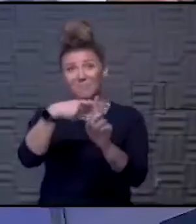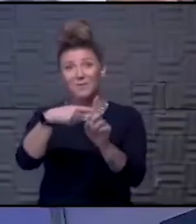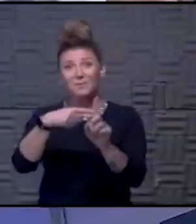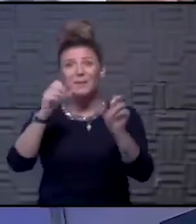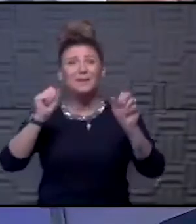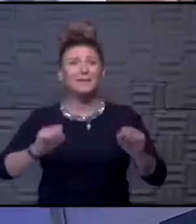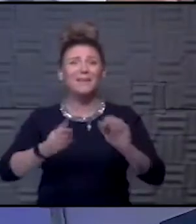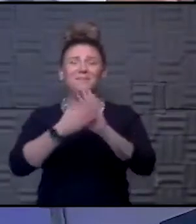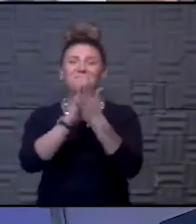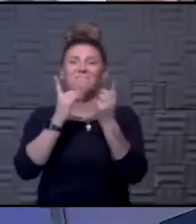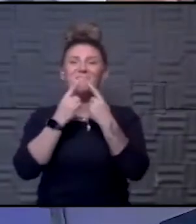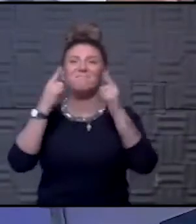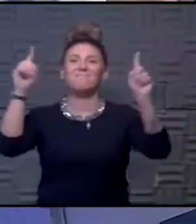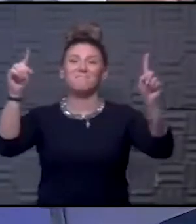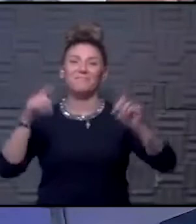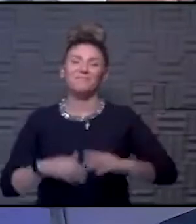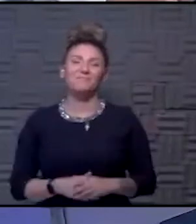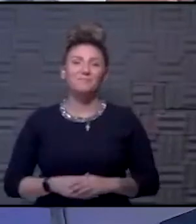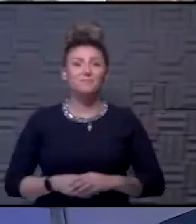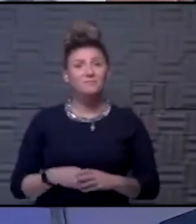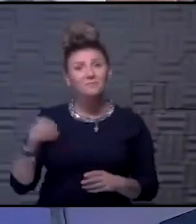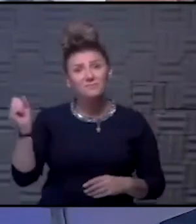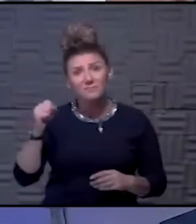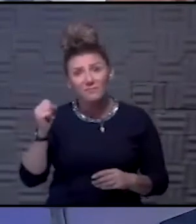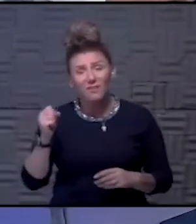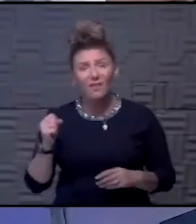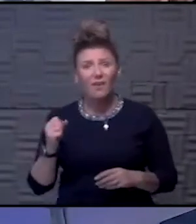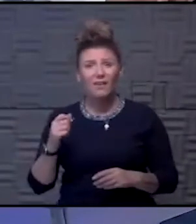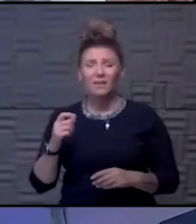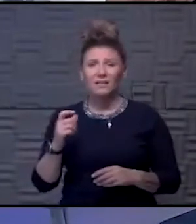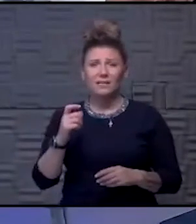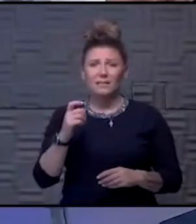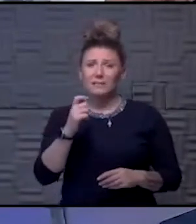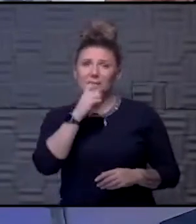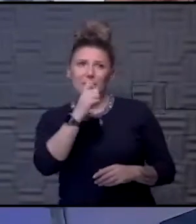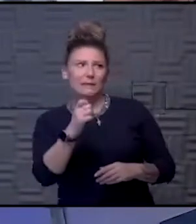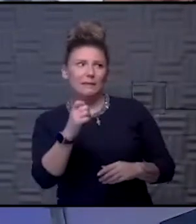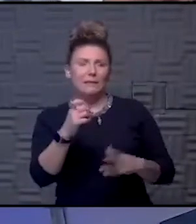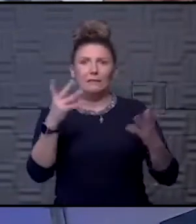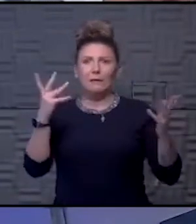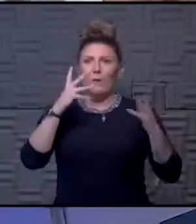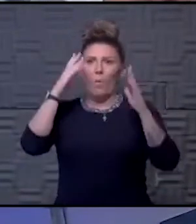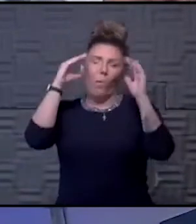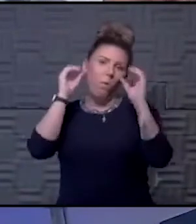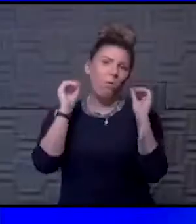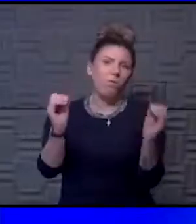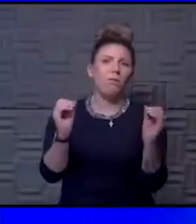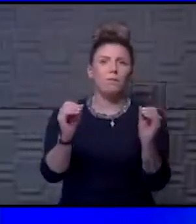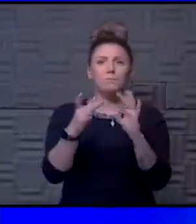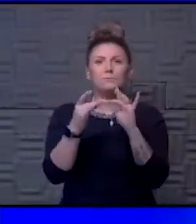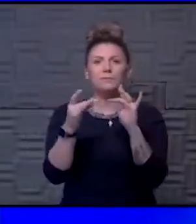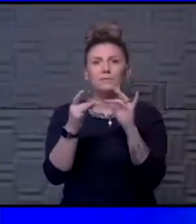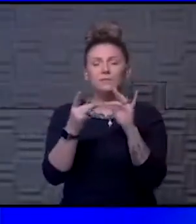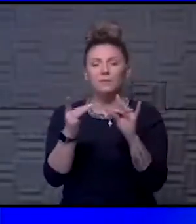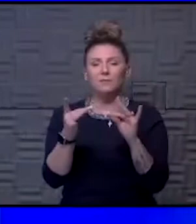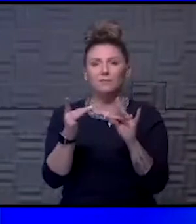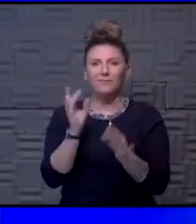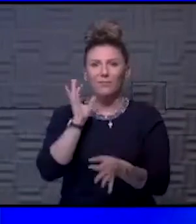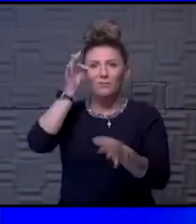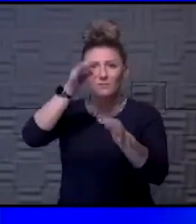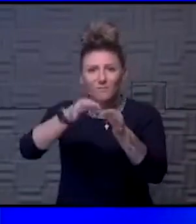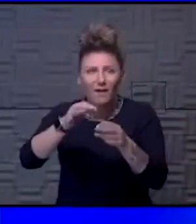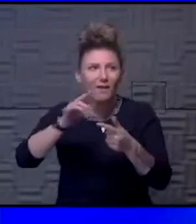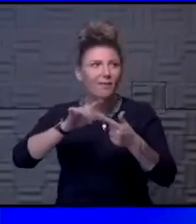around. I think so. Yeah, I don't think it's a fruitless message. I think that we have faith and